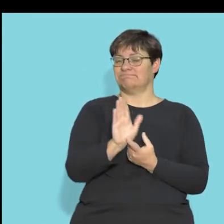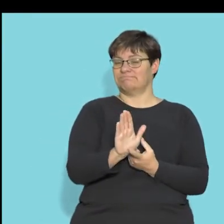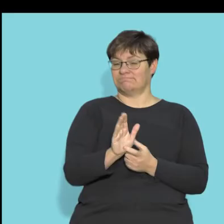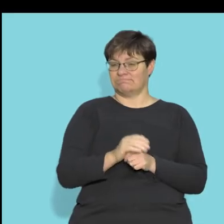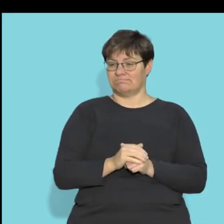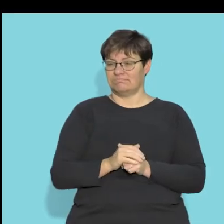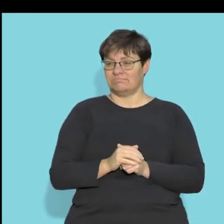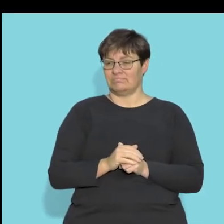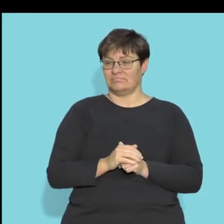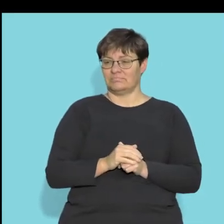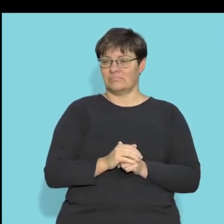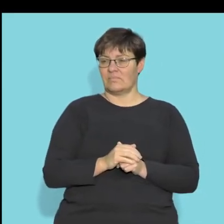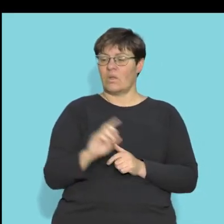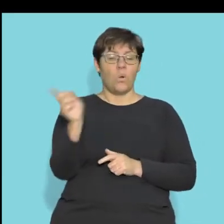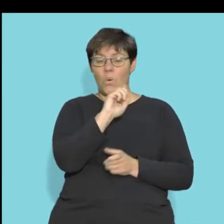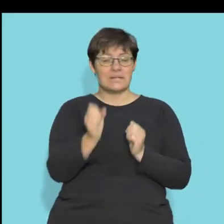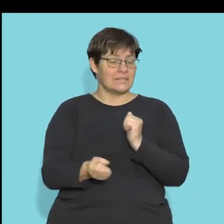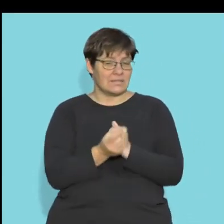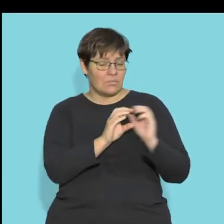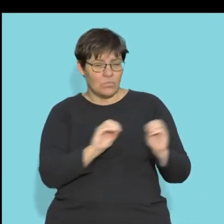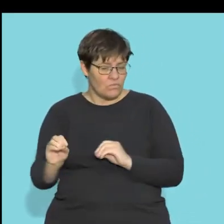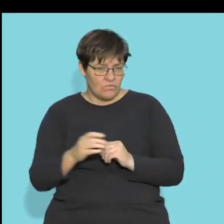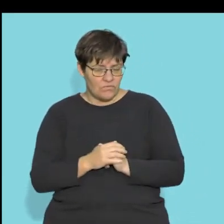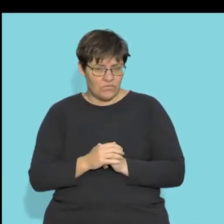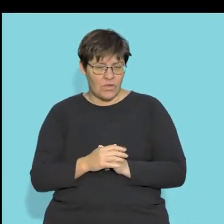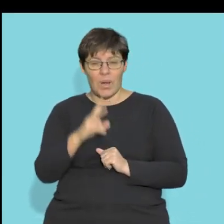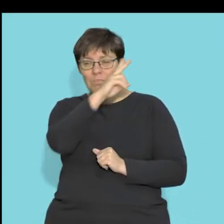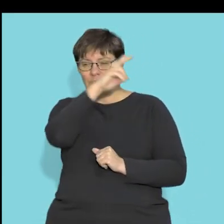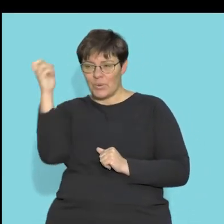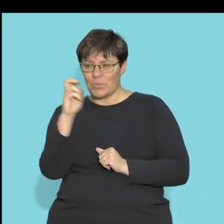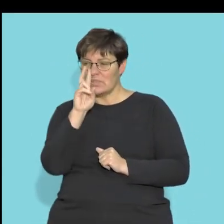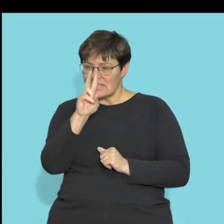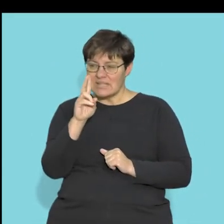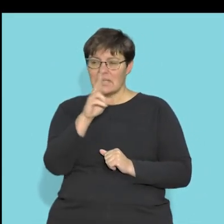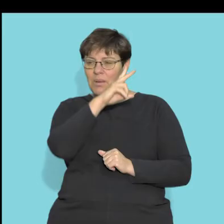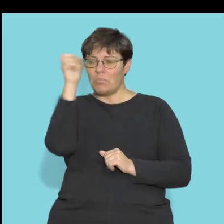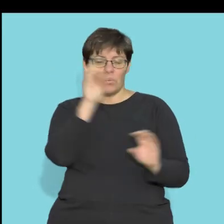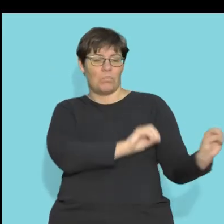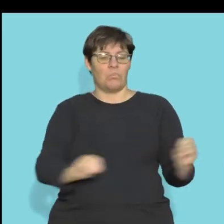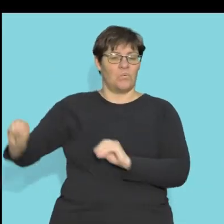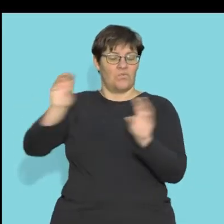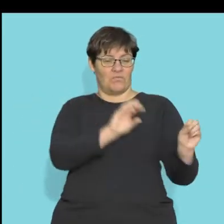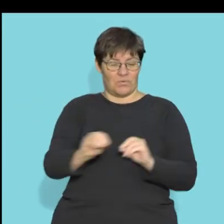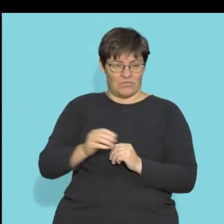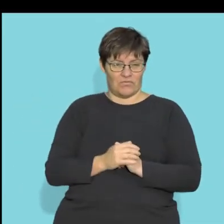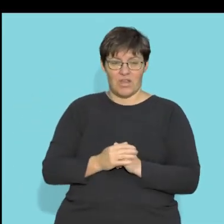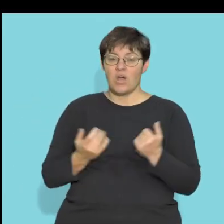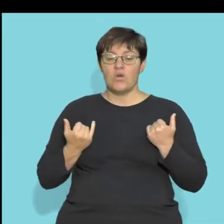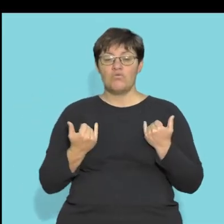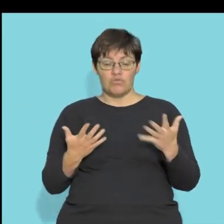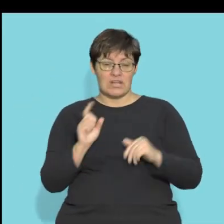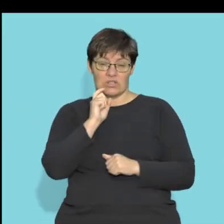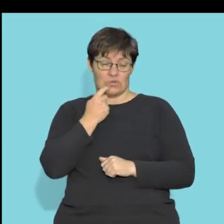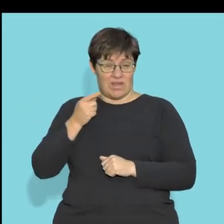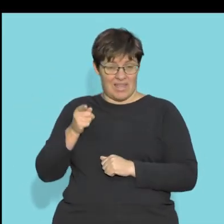this diagram that we show you over here. What is moving? The blue. Look at the blue. Okay, so